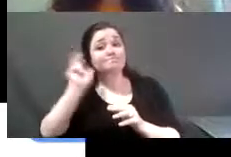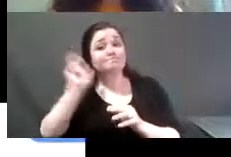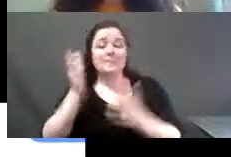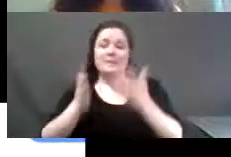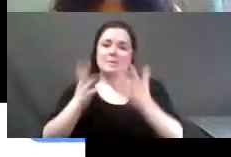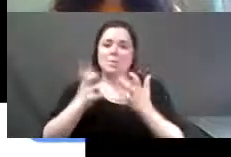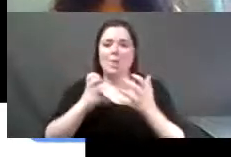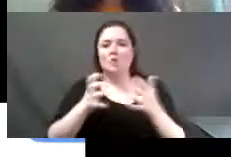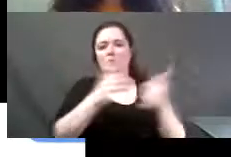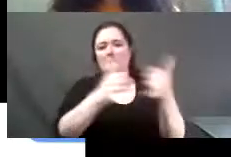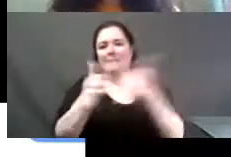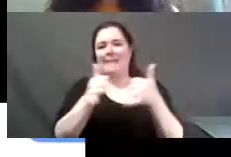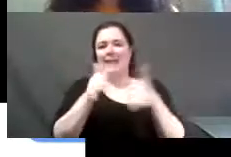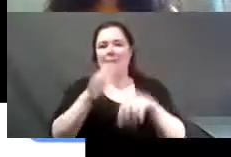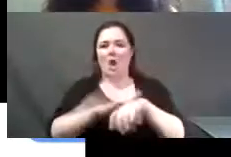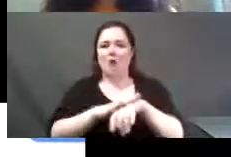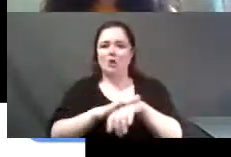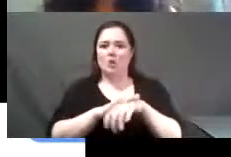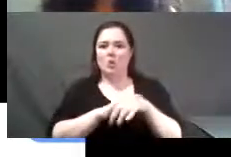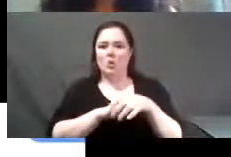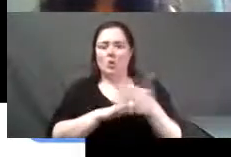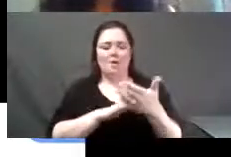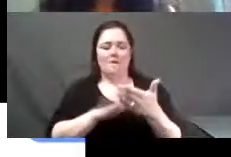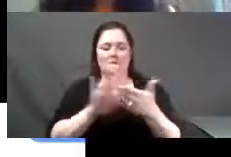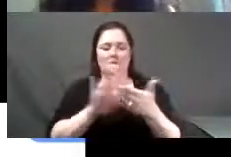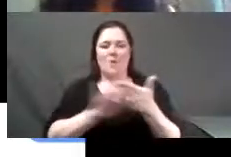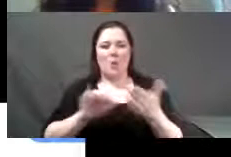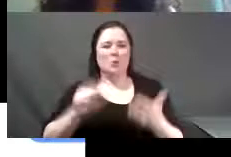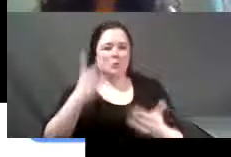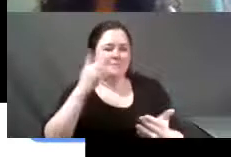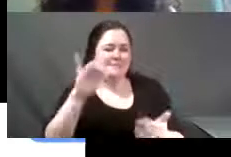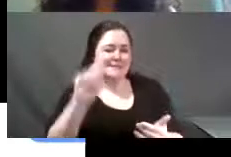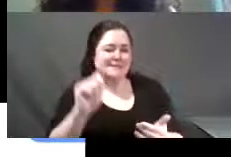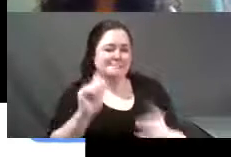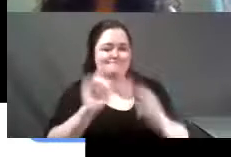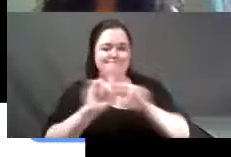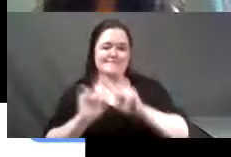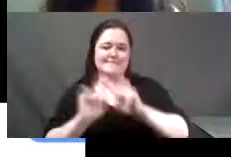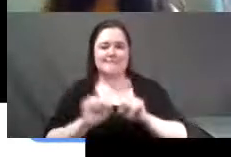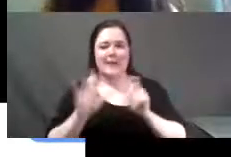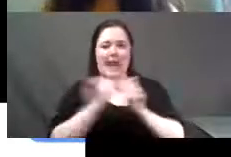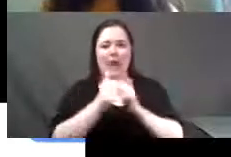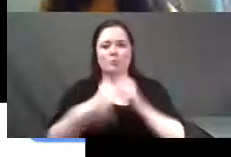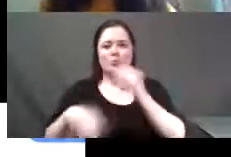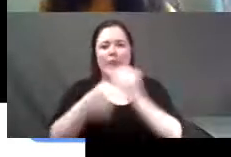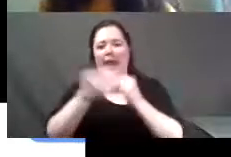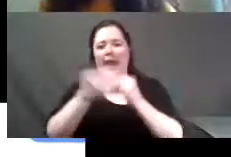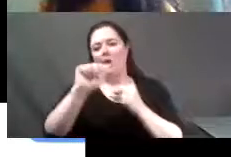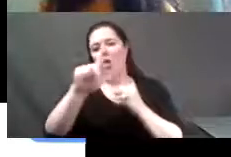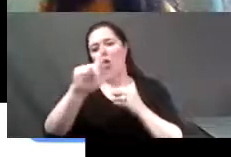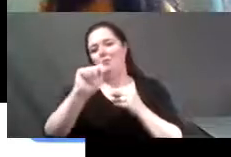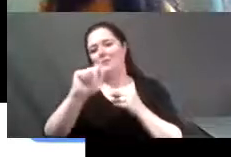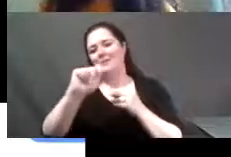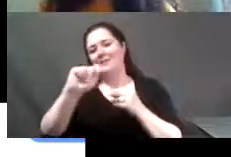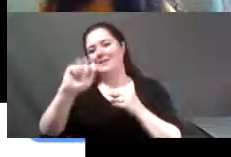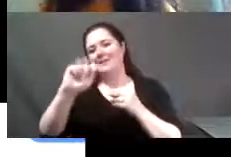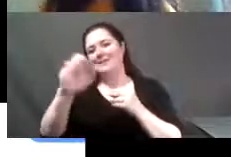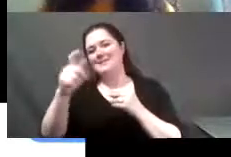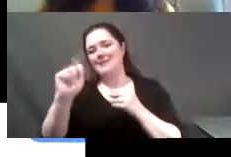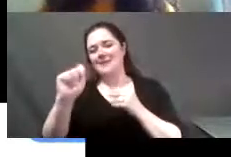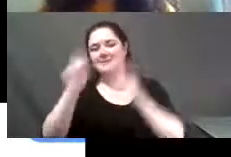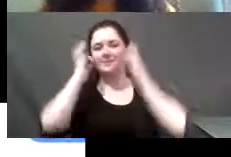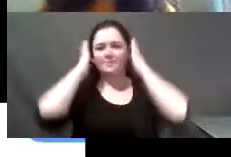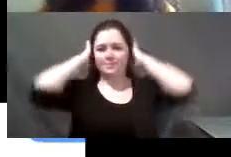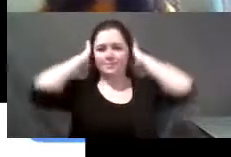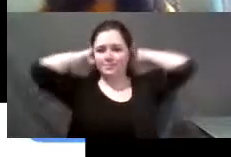around on your phone, and you'll see different ways to add alt text. I forgot to put